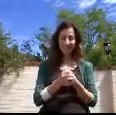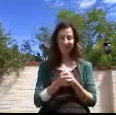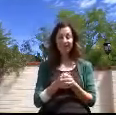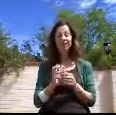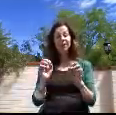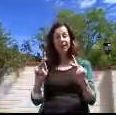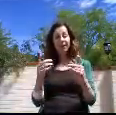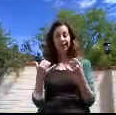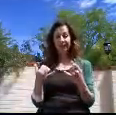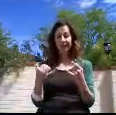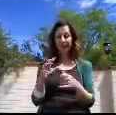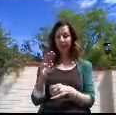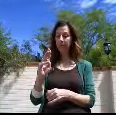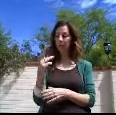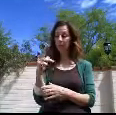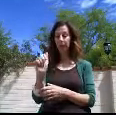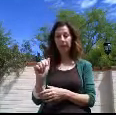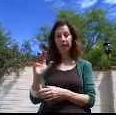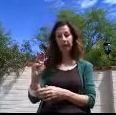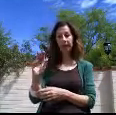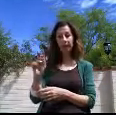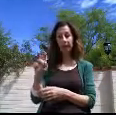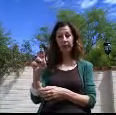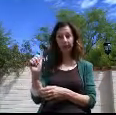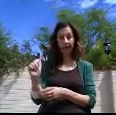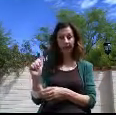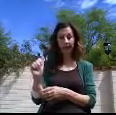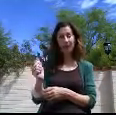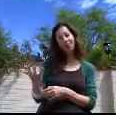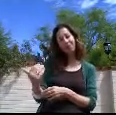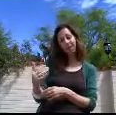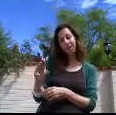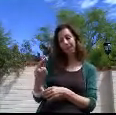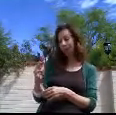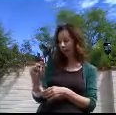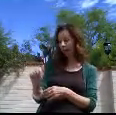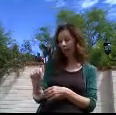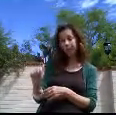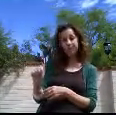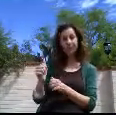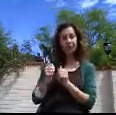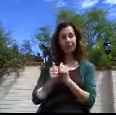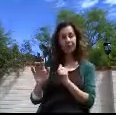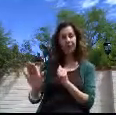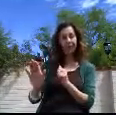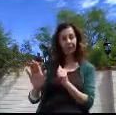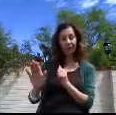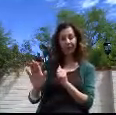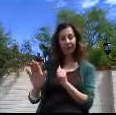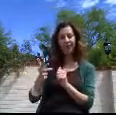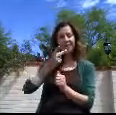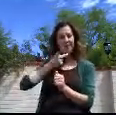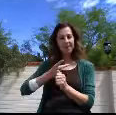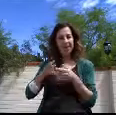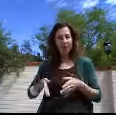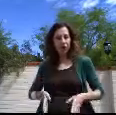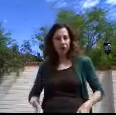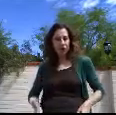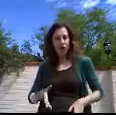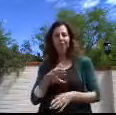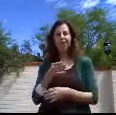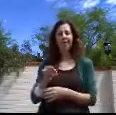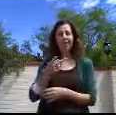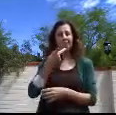But look. All right, here comes Mocha Amaretto. Come on, Mocha. Let's go. She's sporting her pink